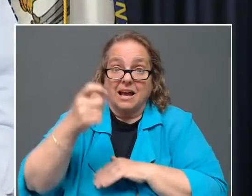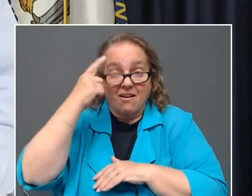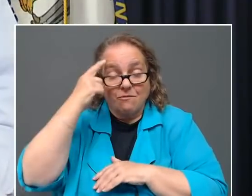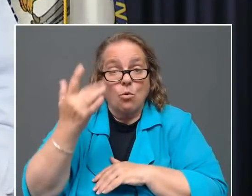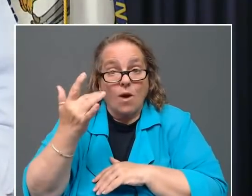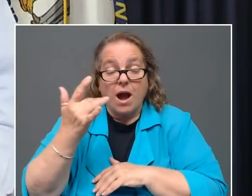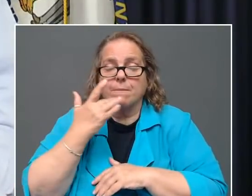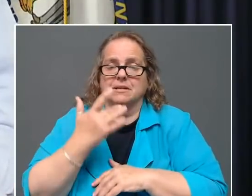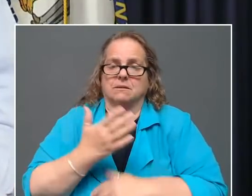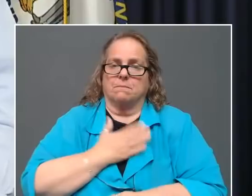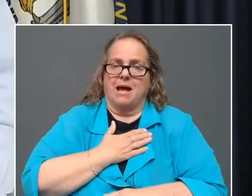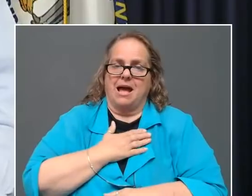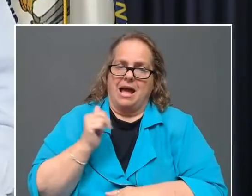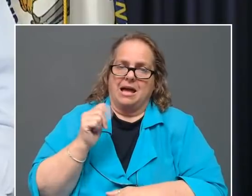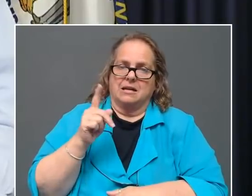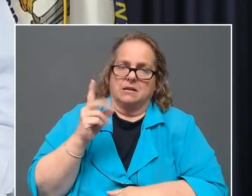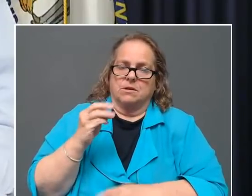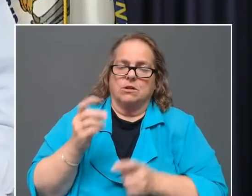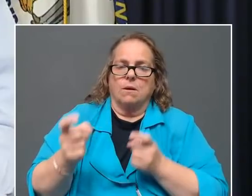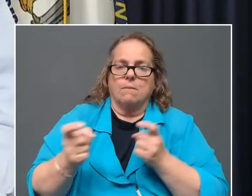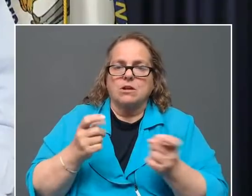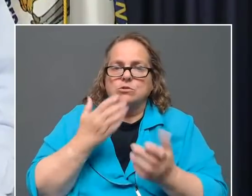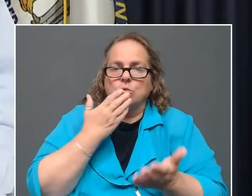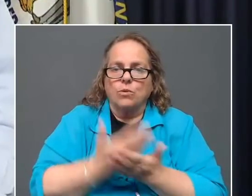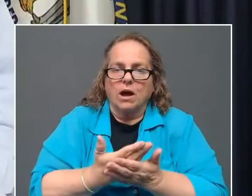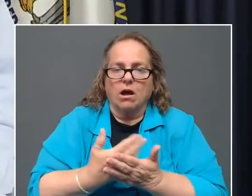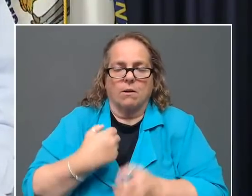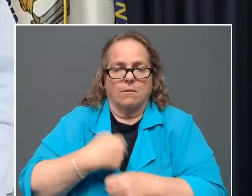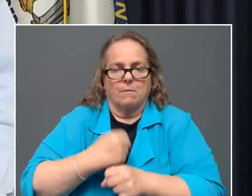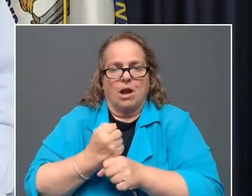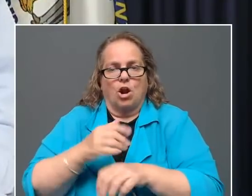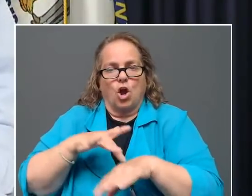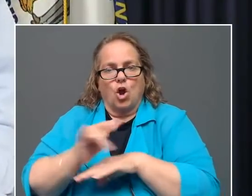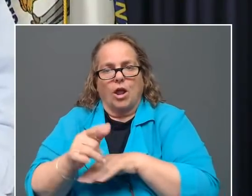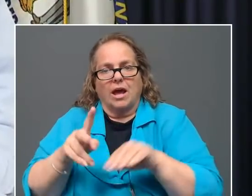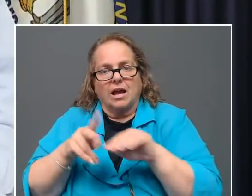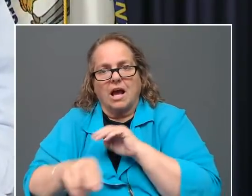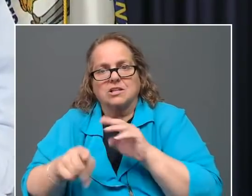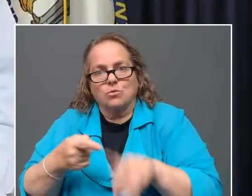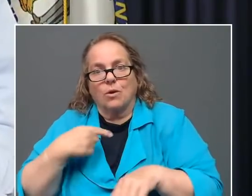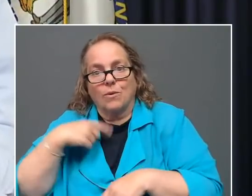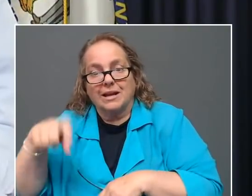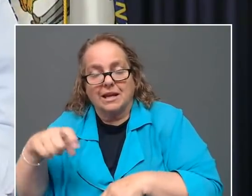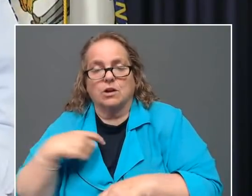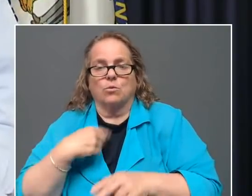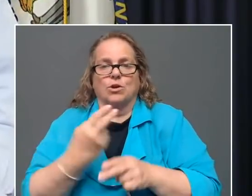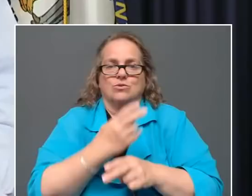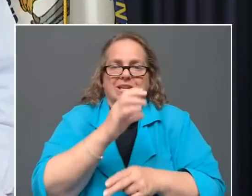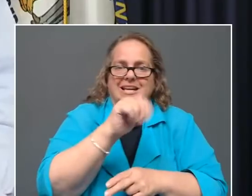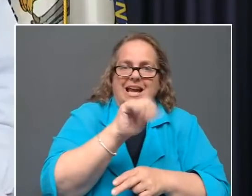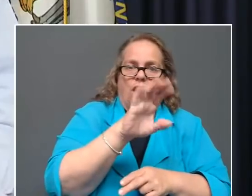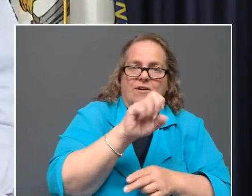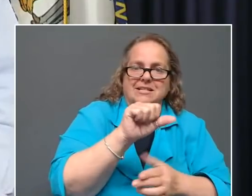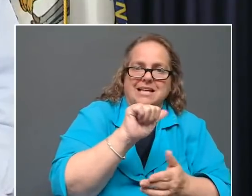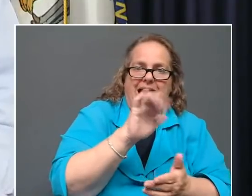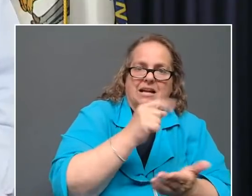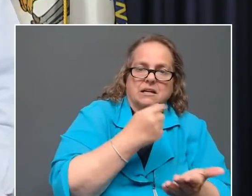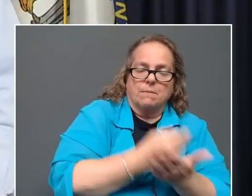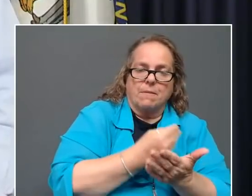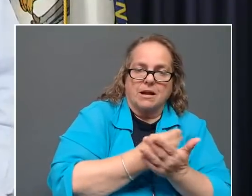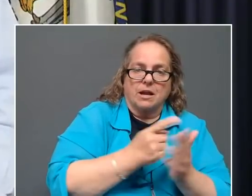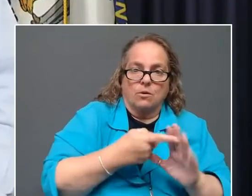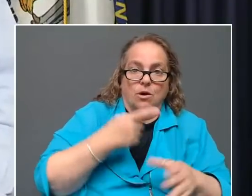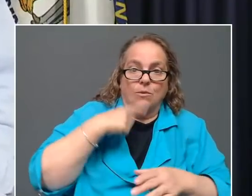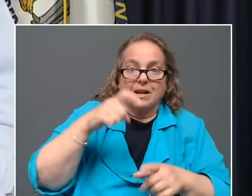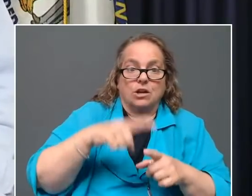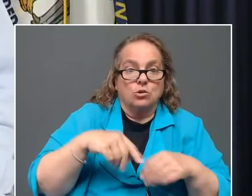well. We made the early cuts when we had to. We used CARES Act money where we needed to continue to provide services. And I am